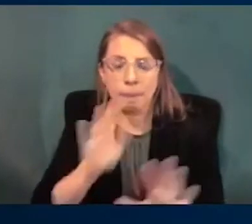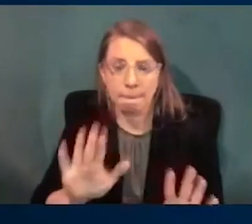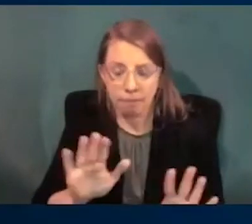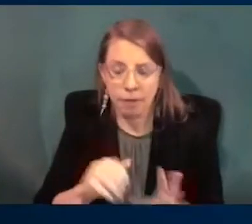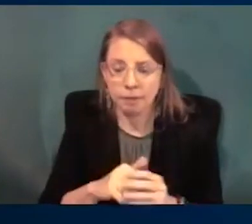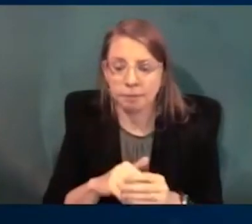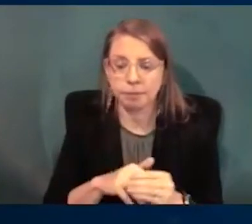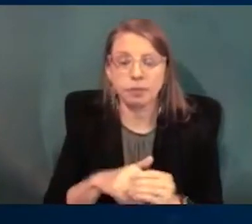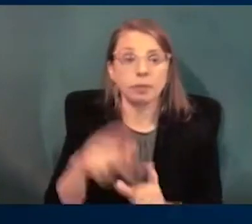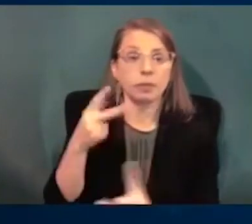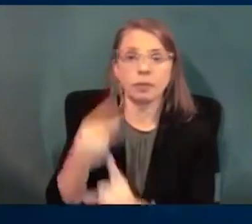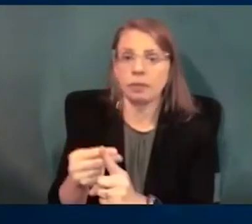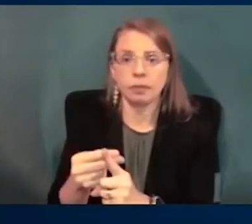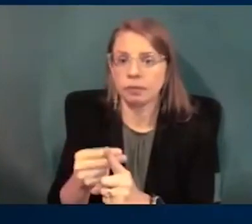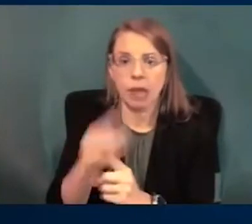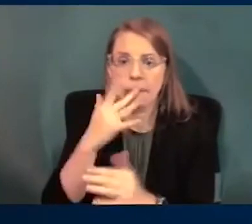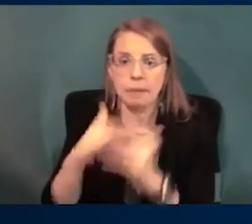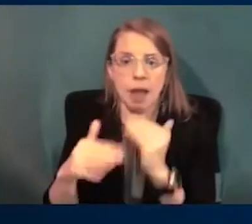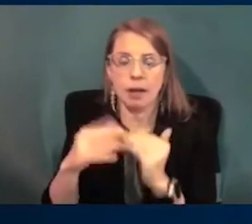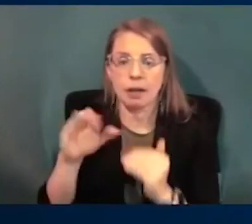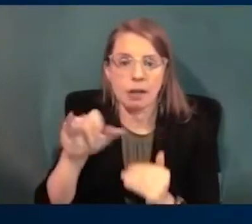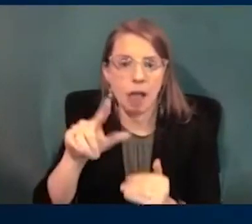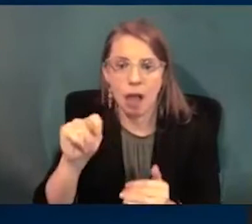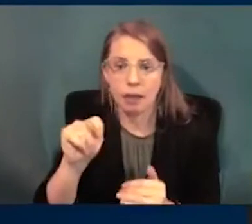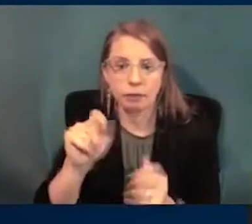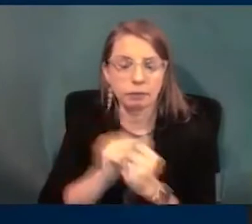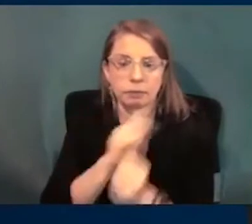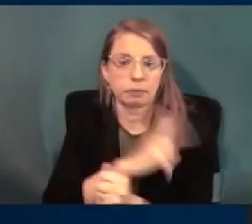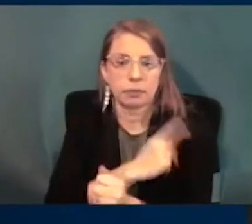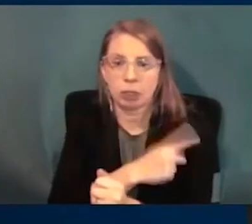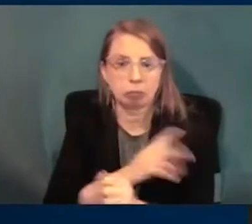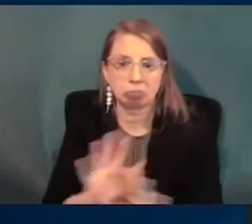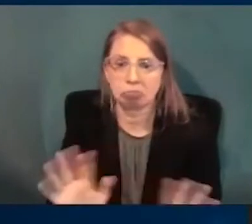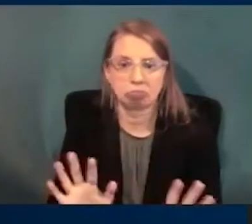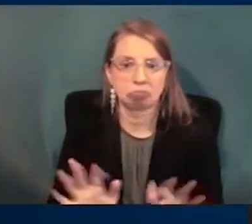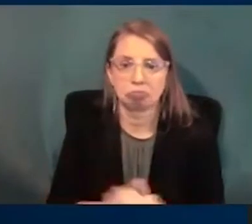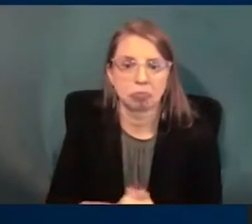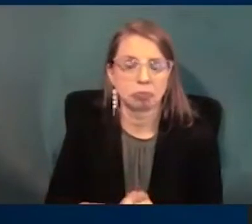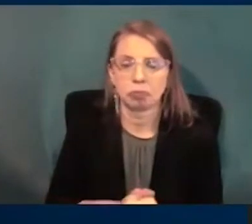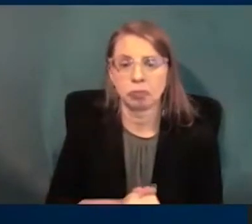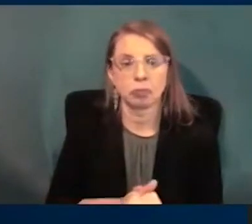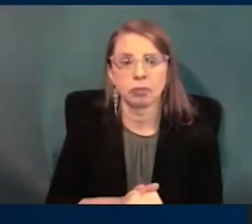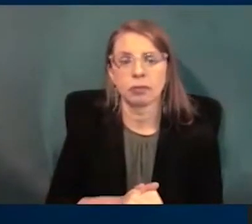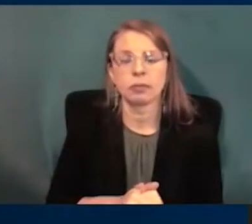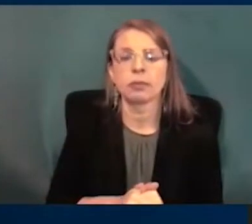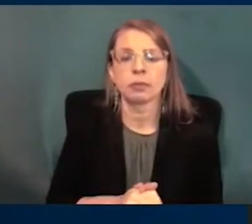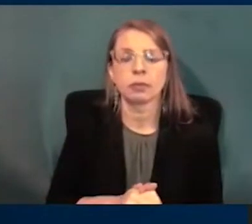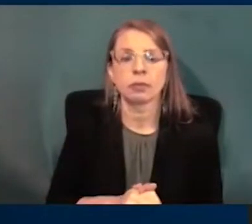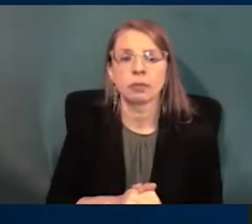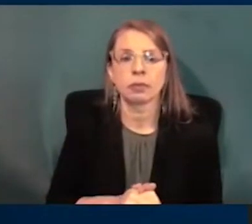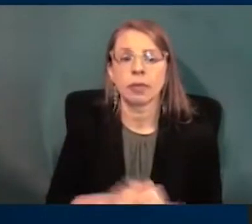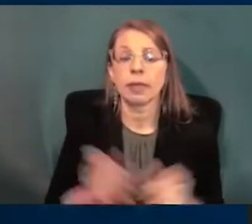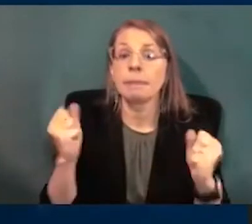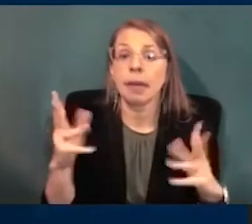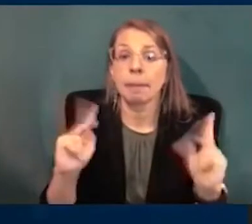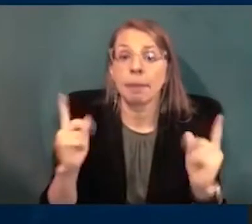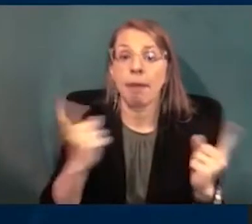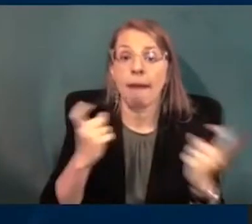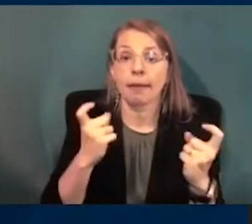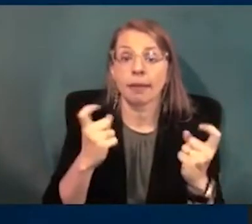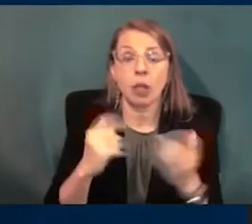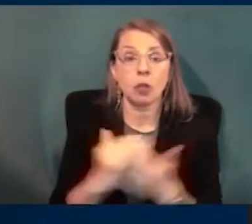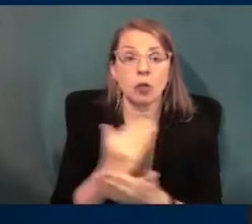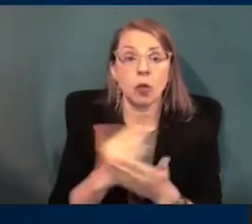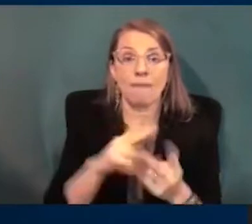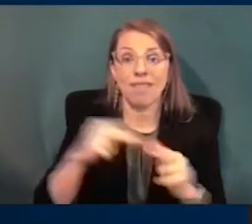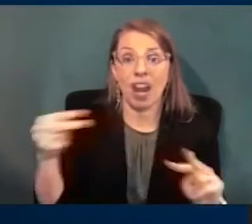seeing more clots in patients with blood cancers, et cetera. Yep. No. Okay. Okay, a lot of people are asking, with the new variants around, is